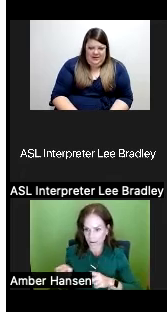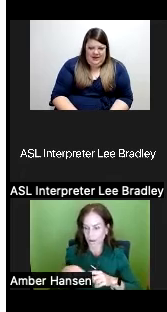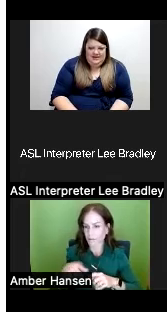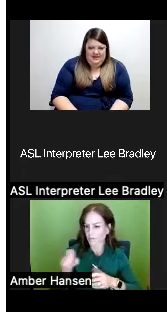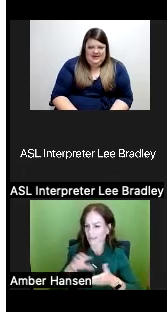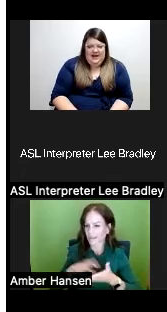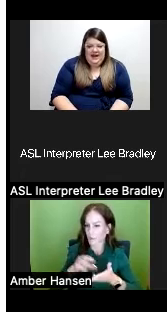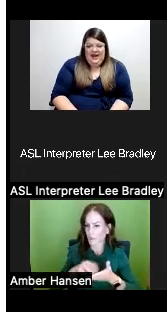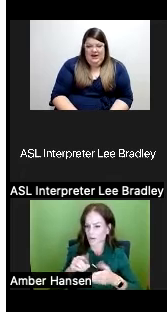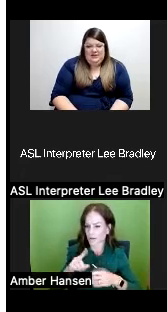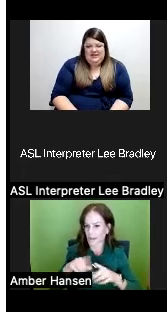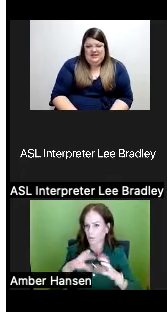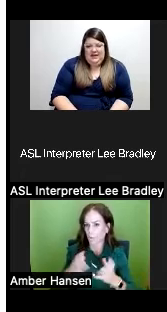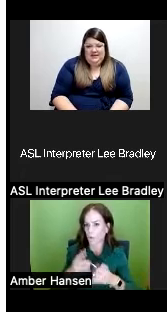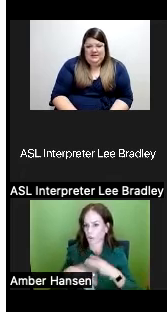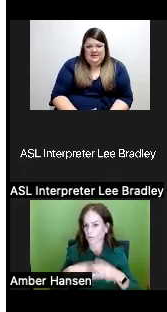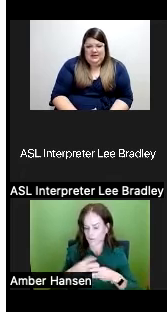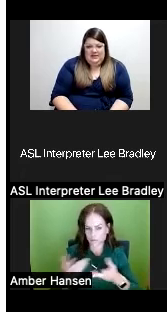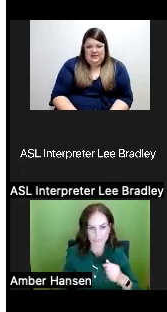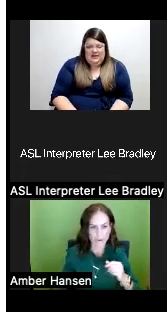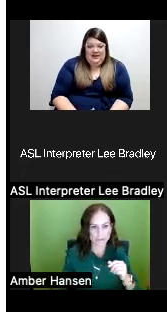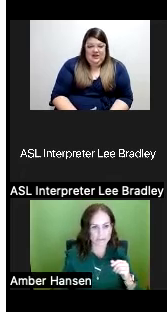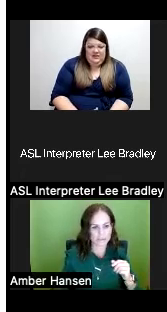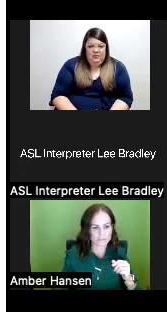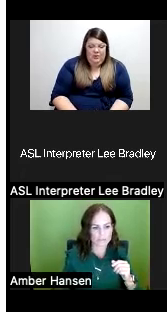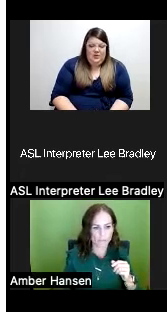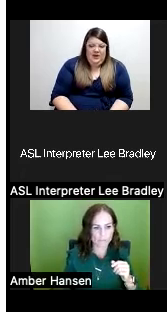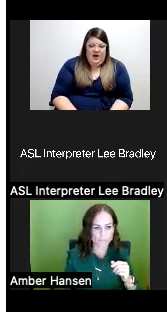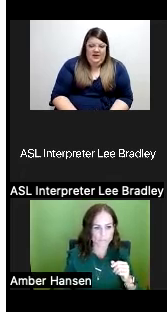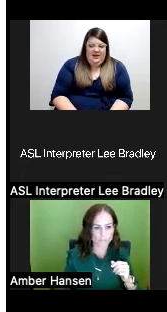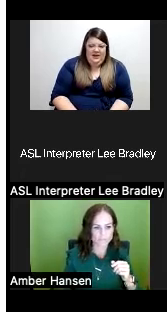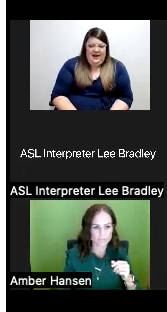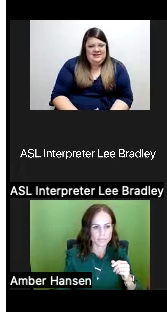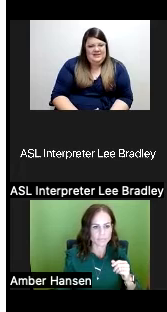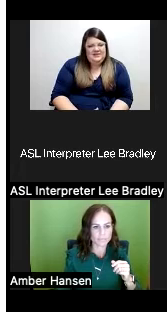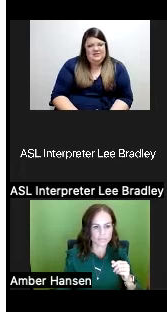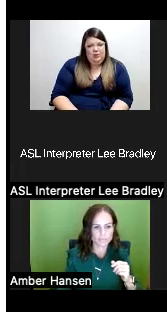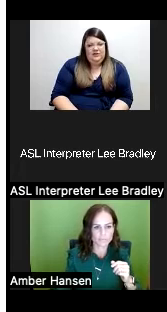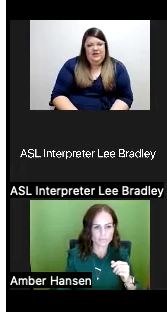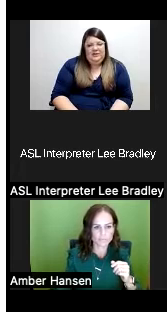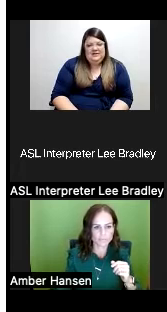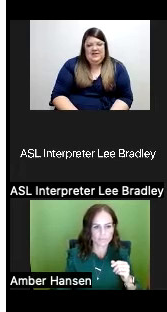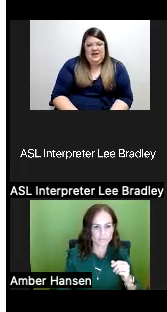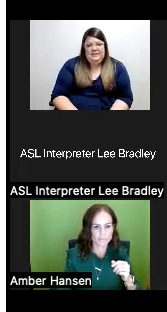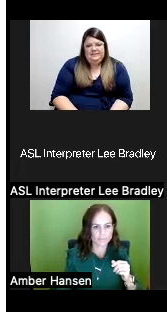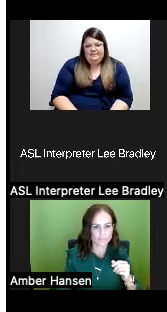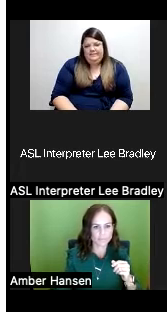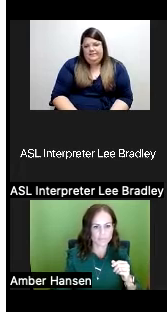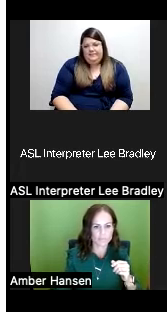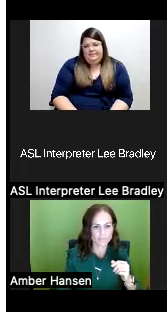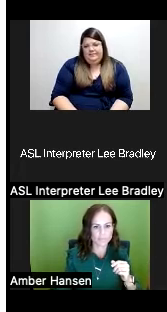than anybody else. And I wasn't explained until later what was going on. And I had a different worldview because of that.